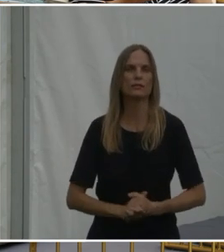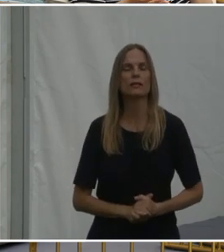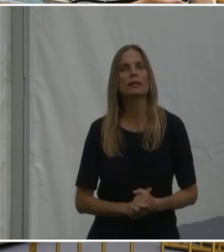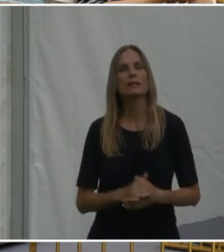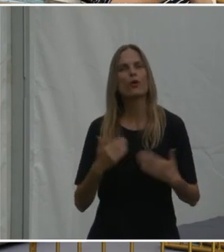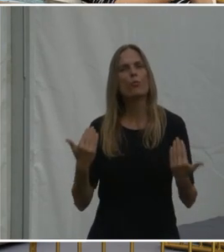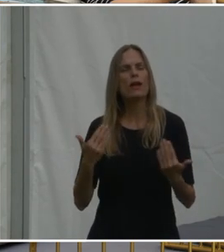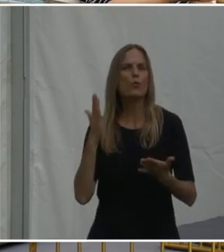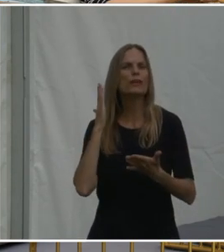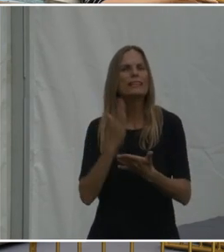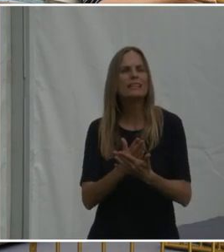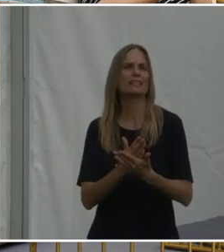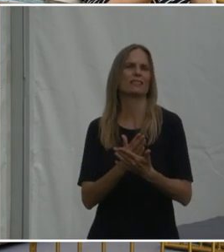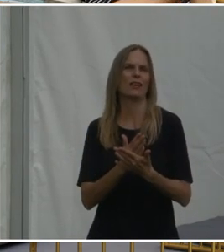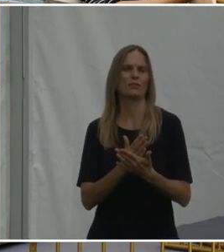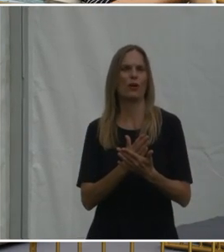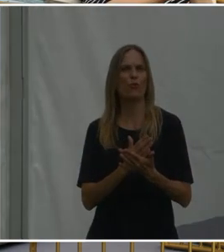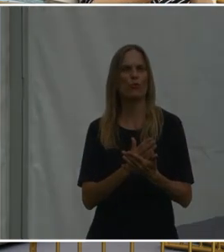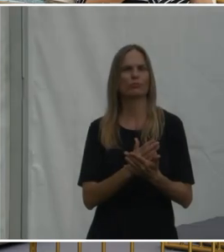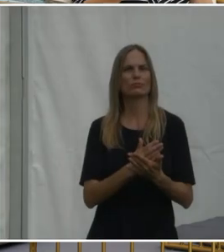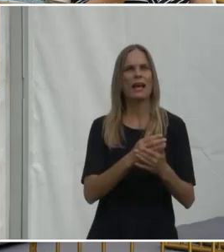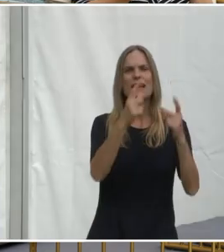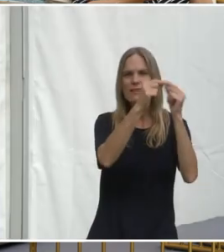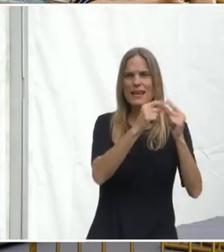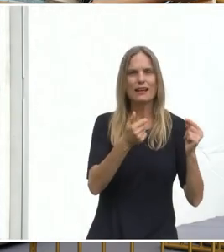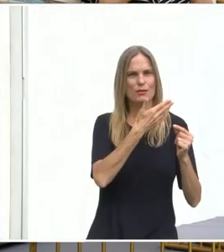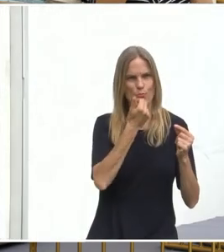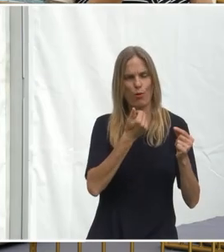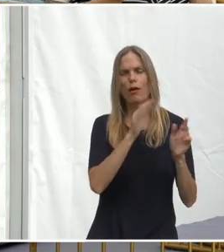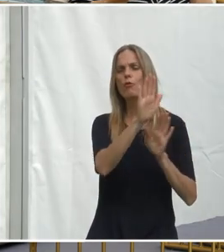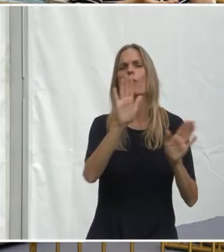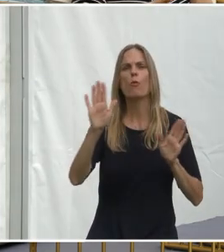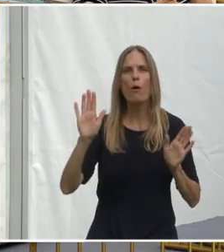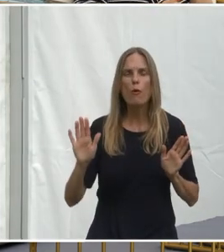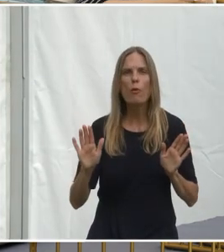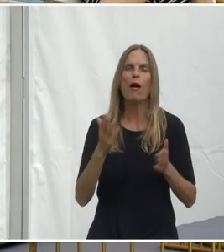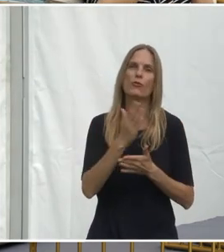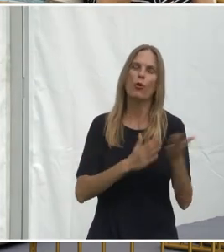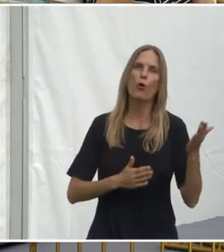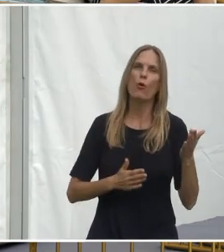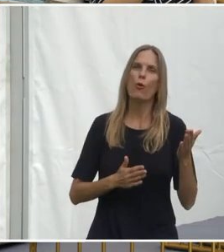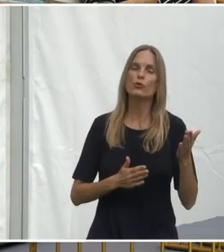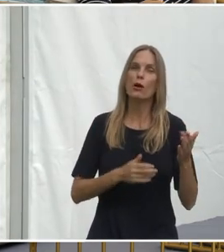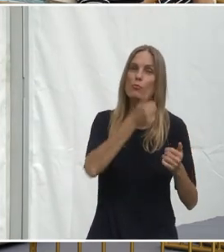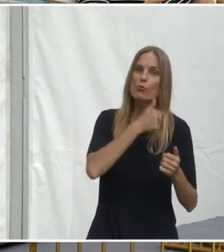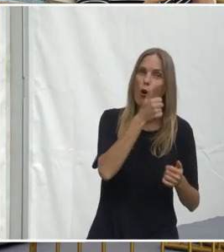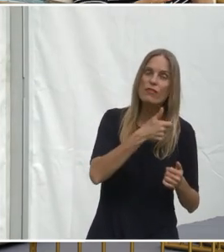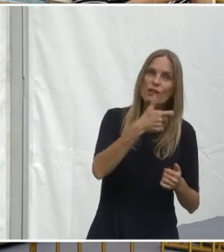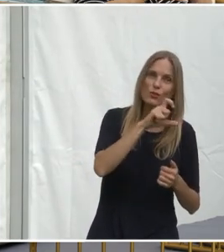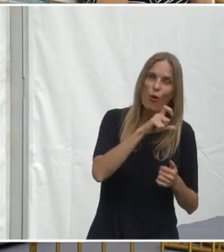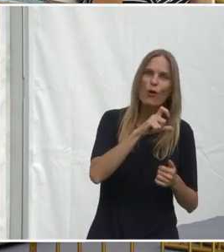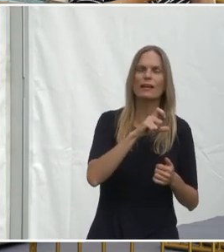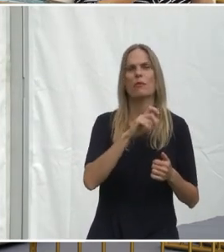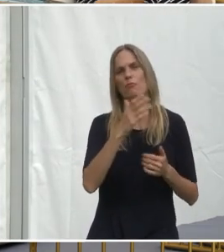experimenting, which on one hand is very exciting, but on the other hand is, you know, it's prone to experimentation doesn't always work